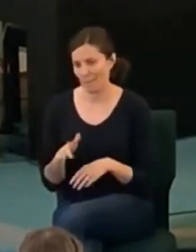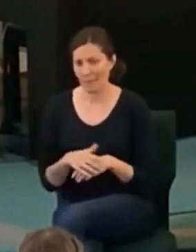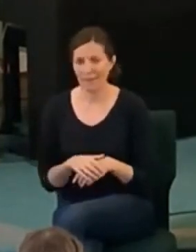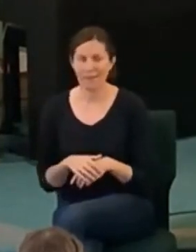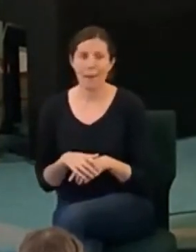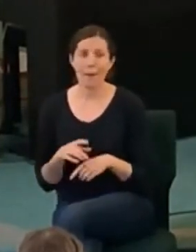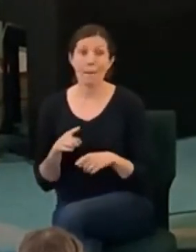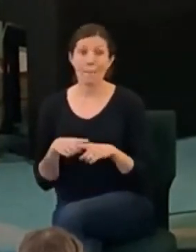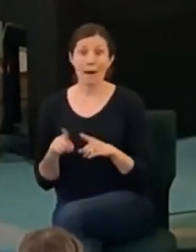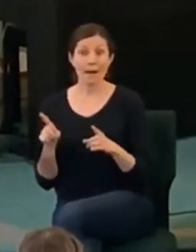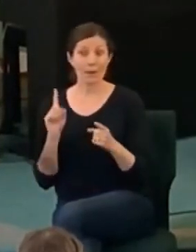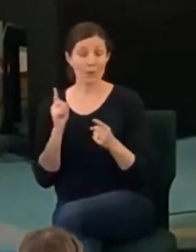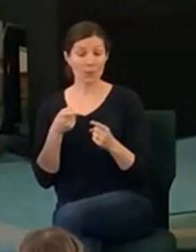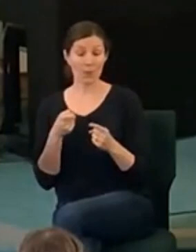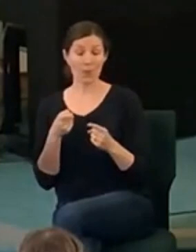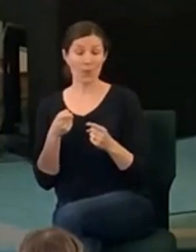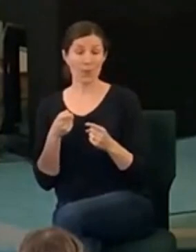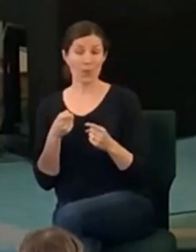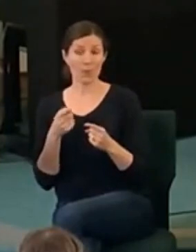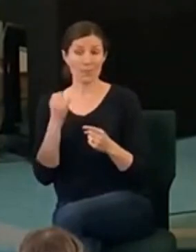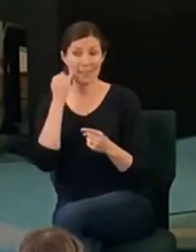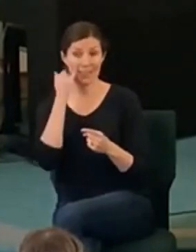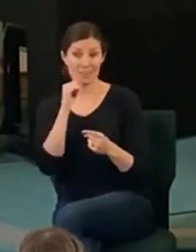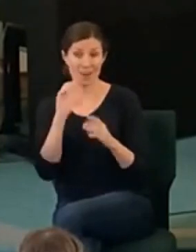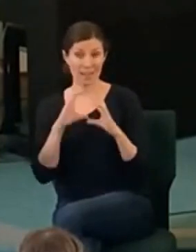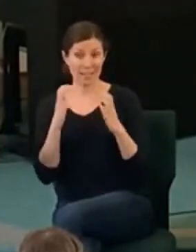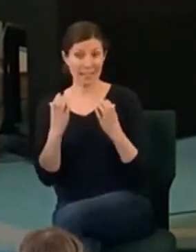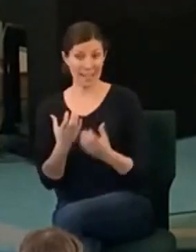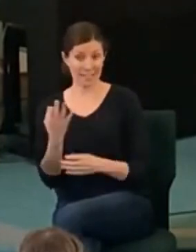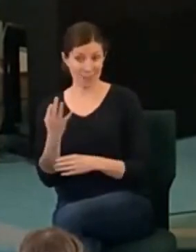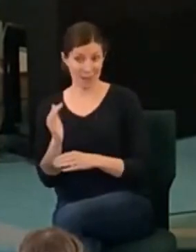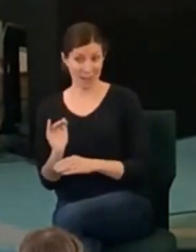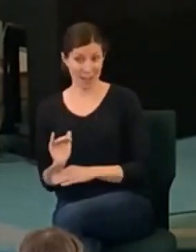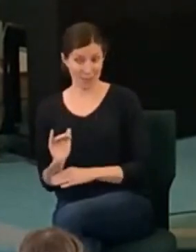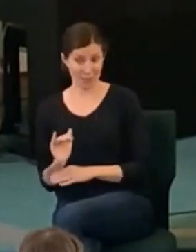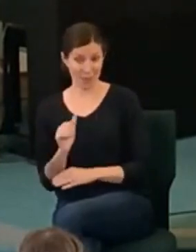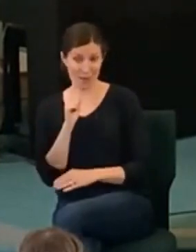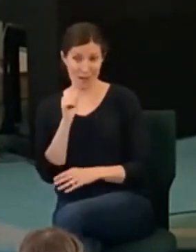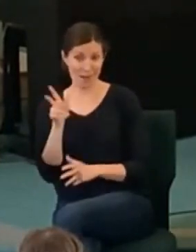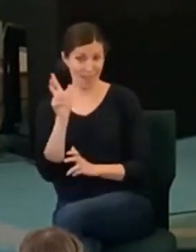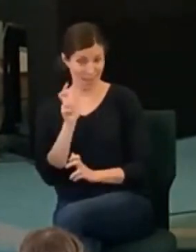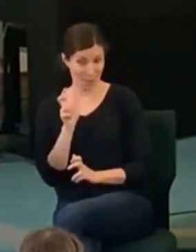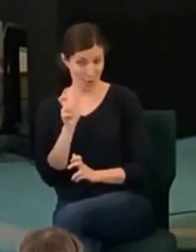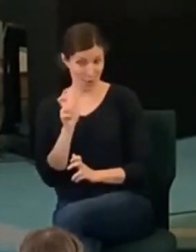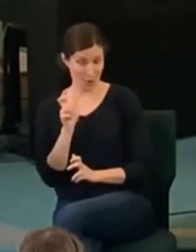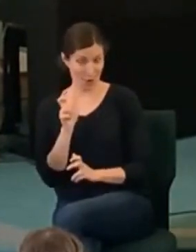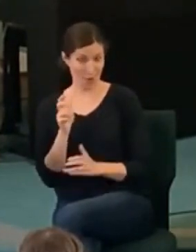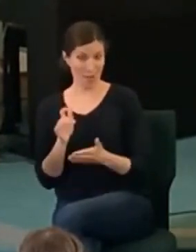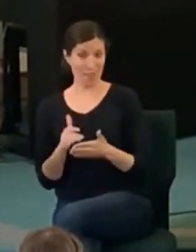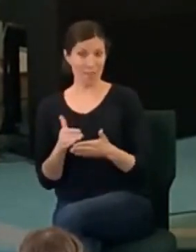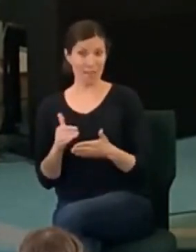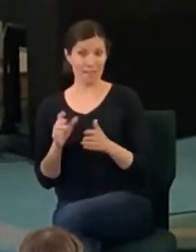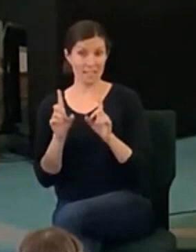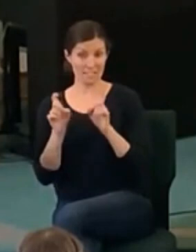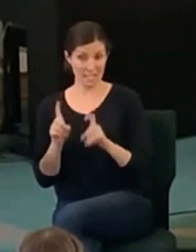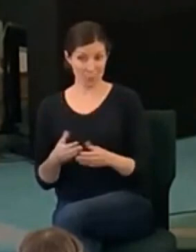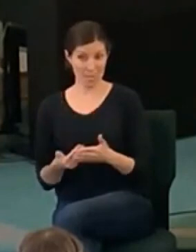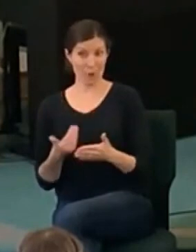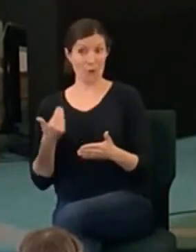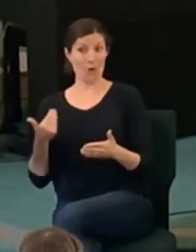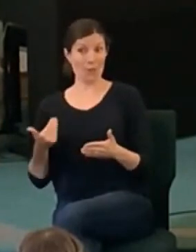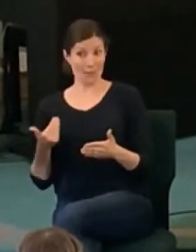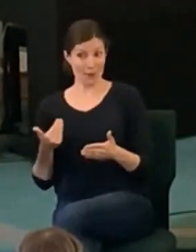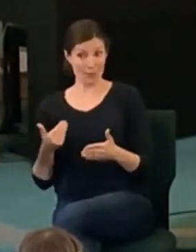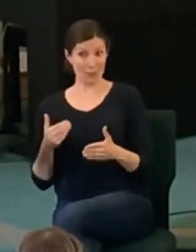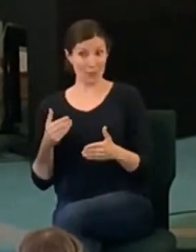Knowing that we all had perfectly great reasons for not attending class on a Friday afternoon,